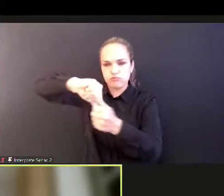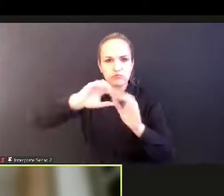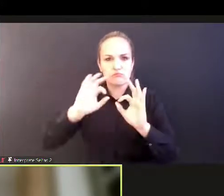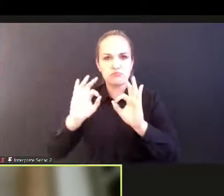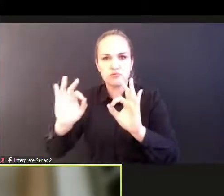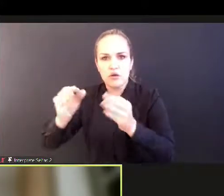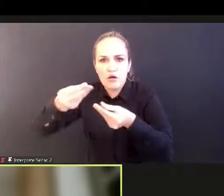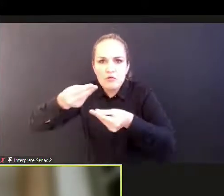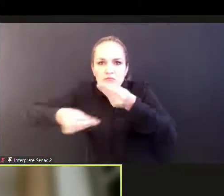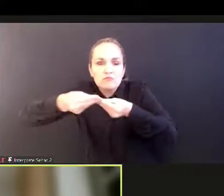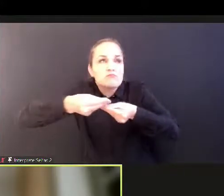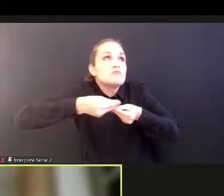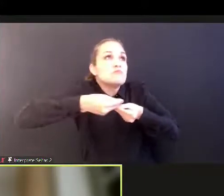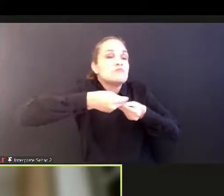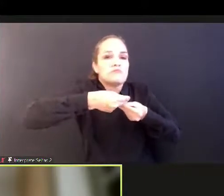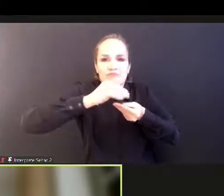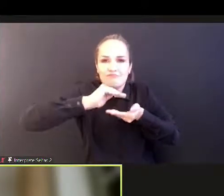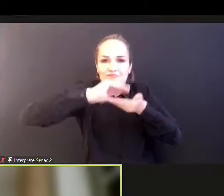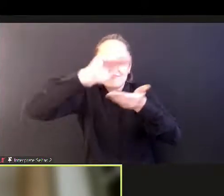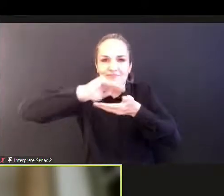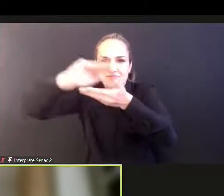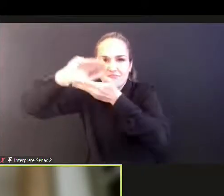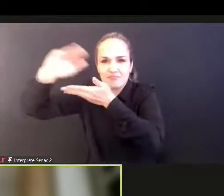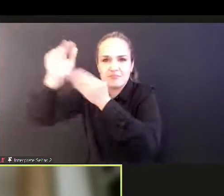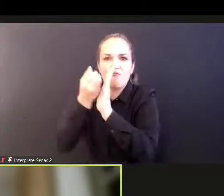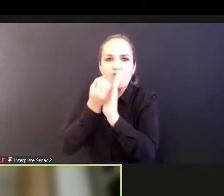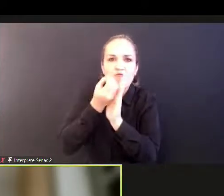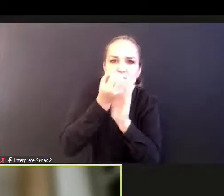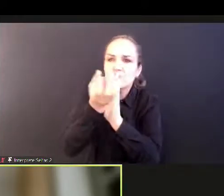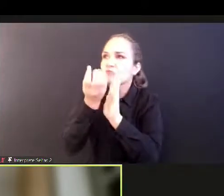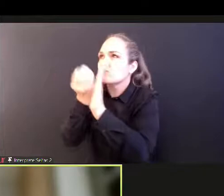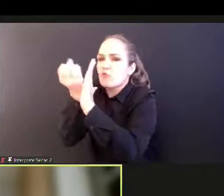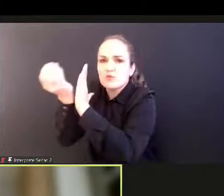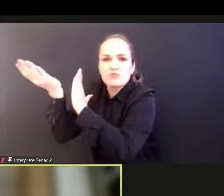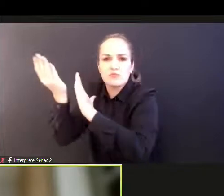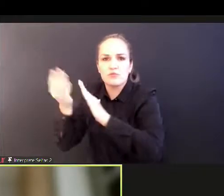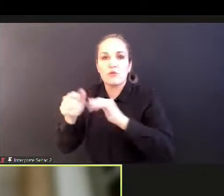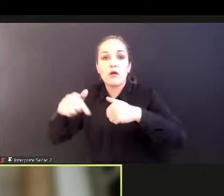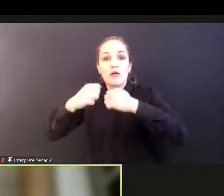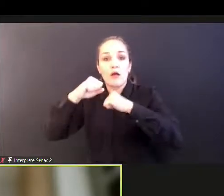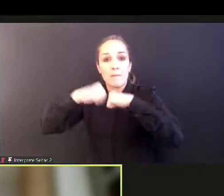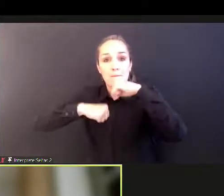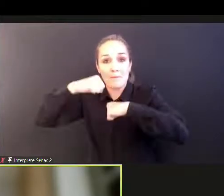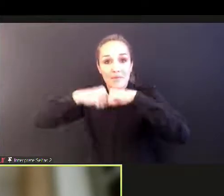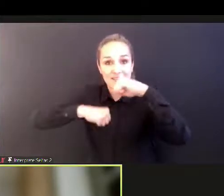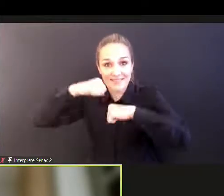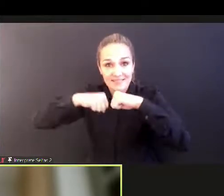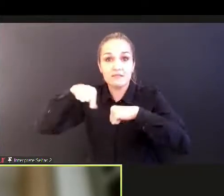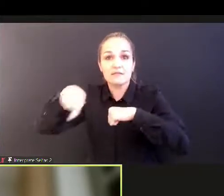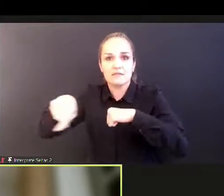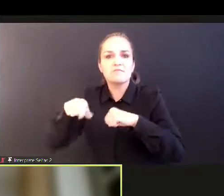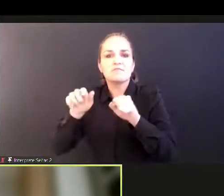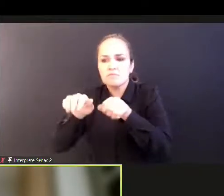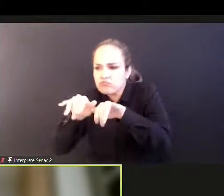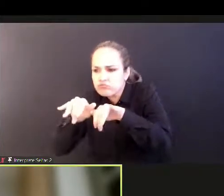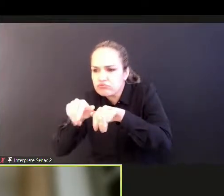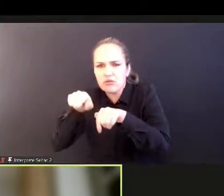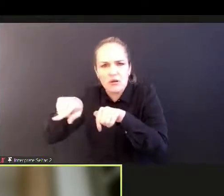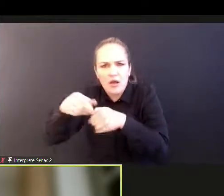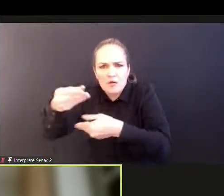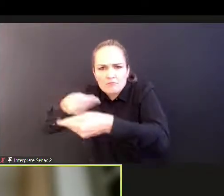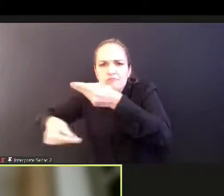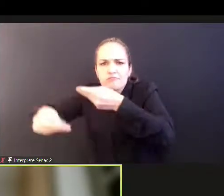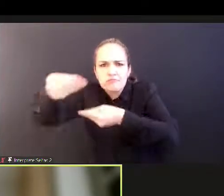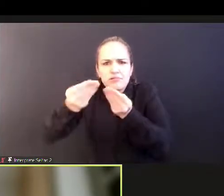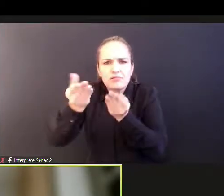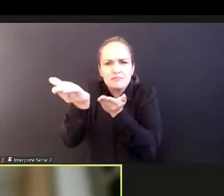services, homegrown digital enterprises, which are actually acquiring overseas entities and diversifying into other digital services, expanding their